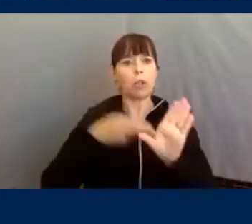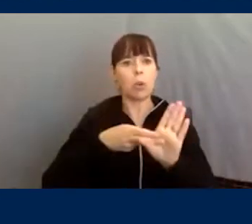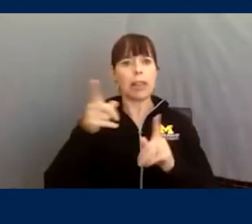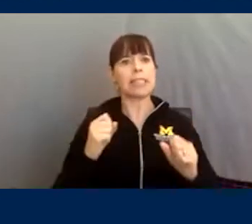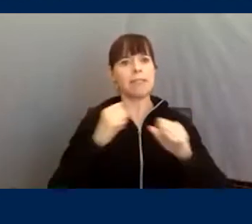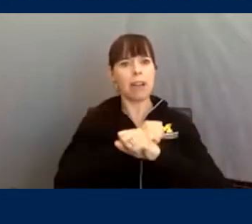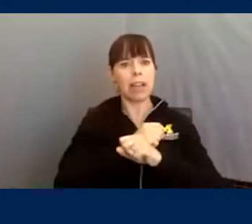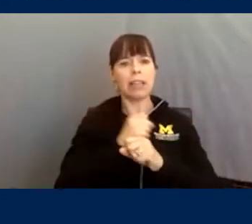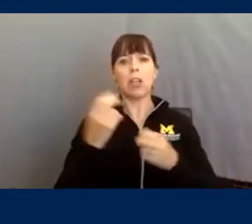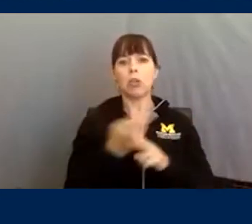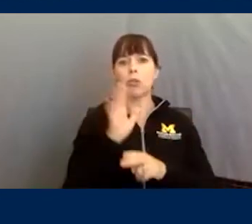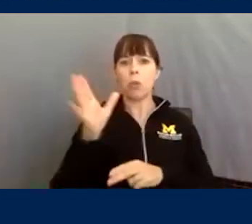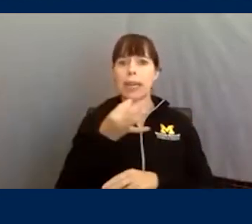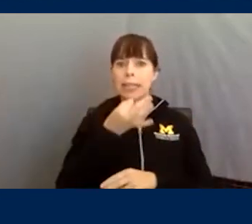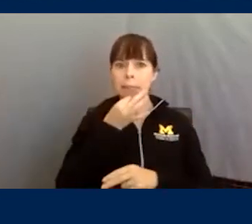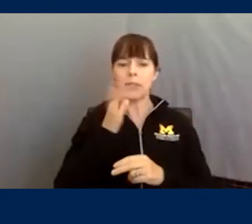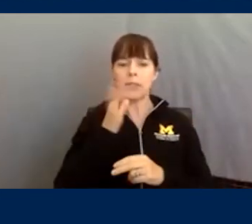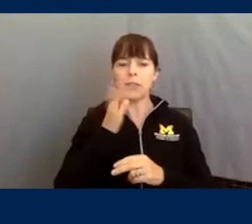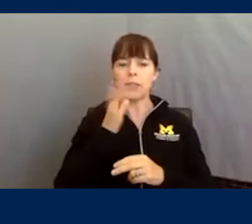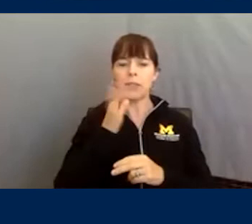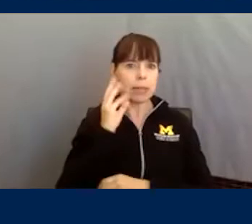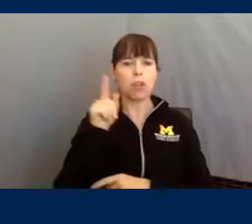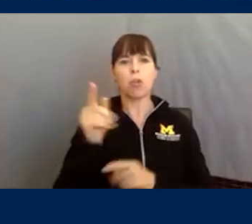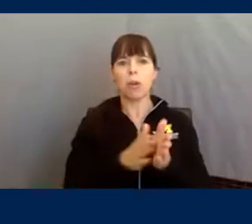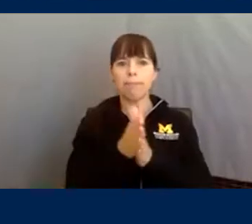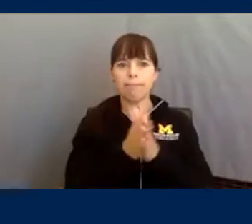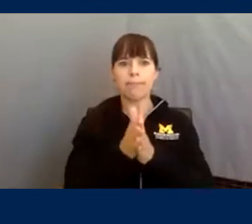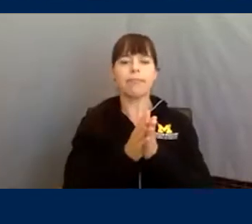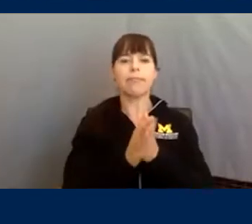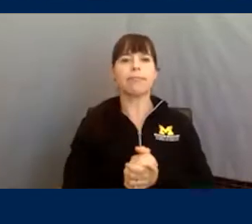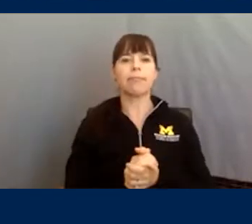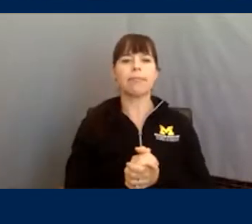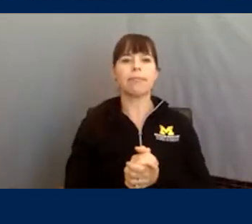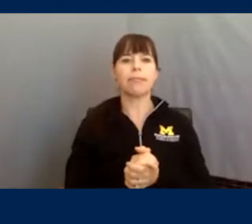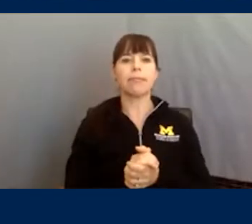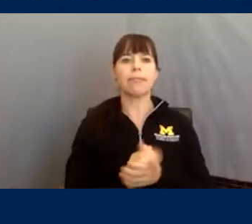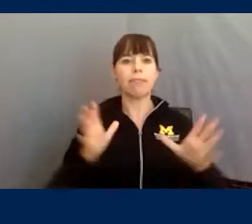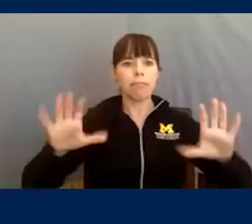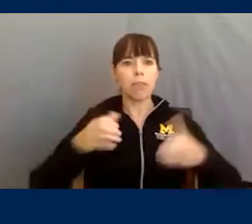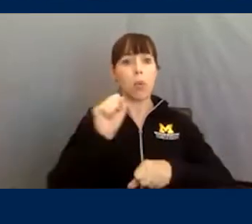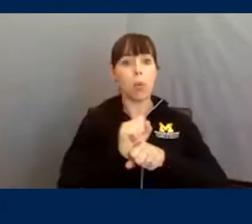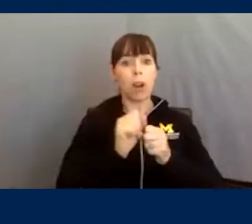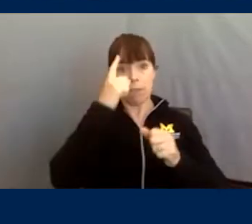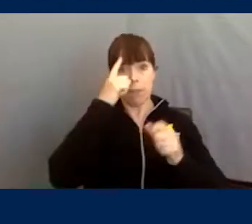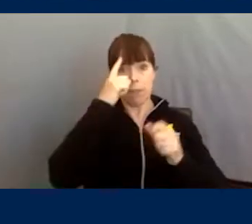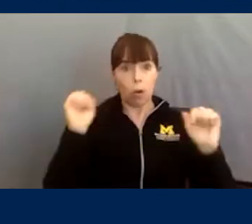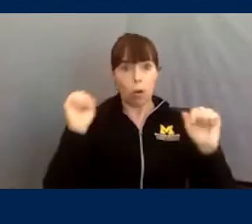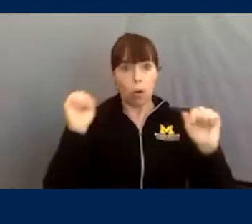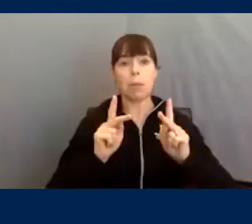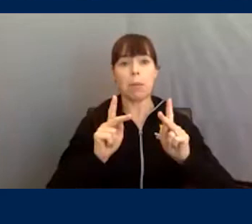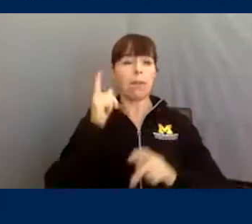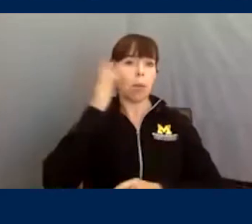your expertise, your experience, and your passion to the collective work of this entire group and future